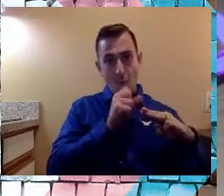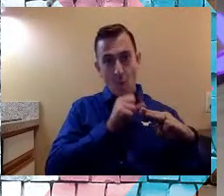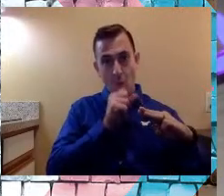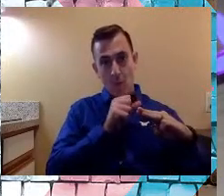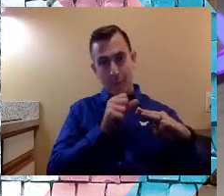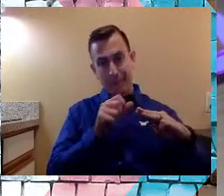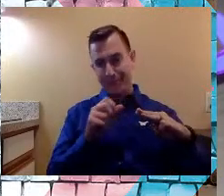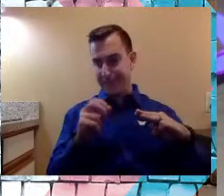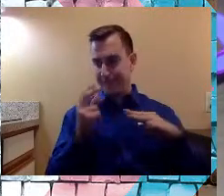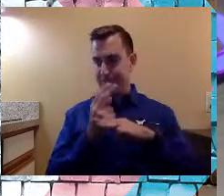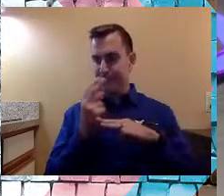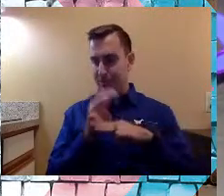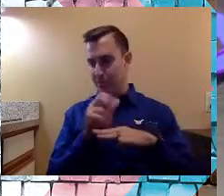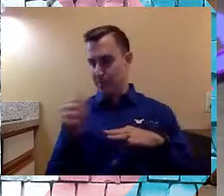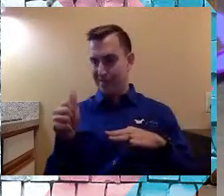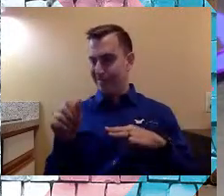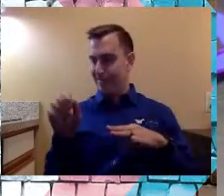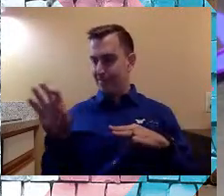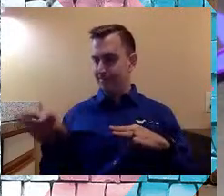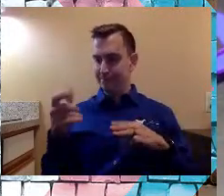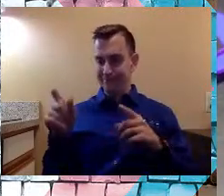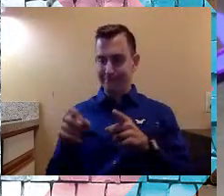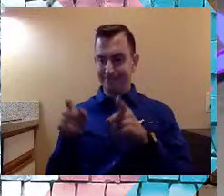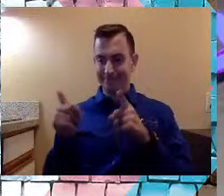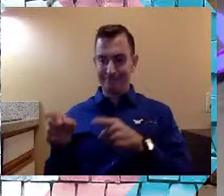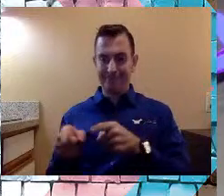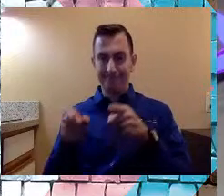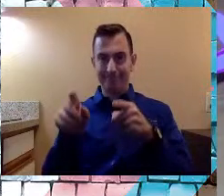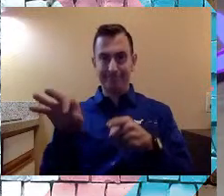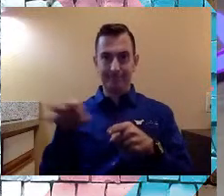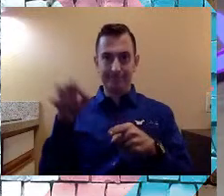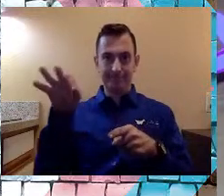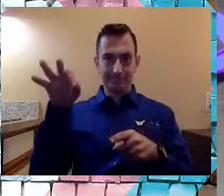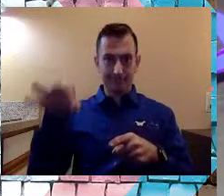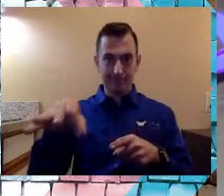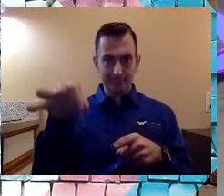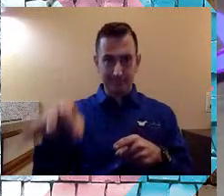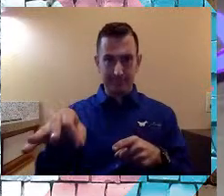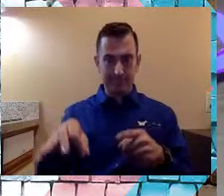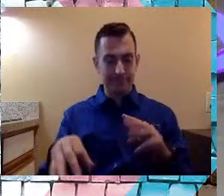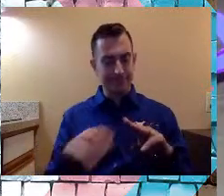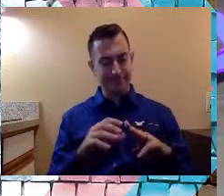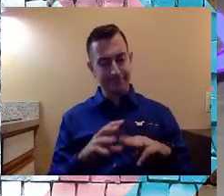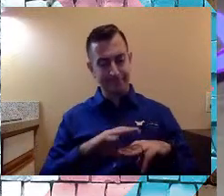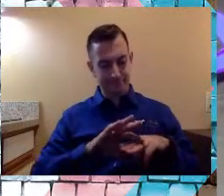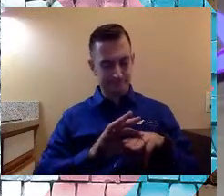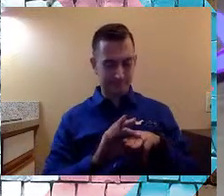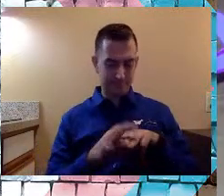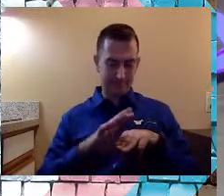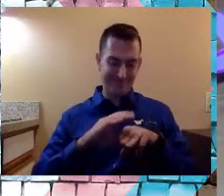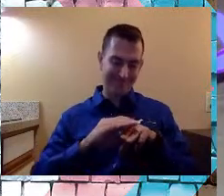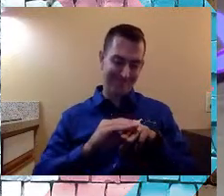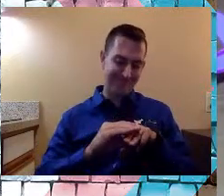yarn and lay it down on your table and slide this guy off your fingers